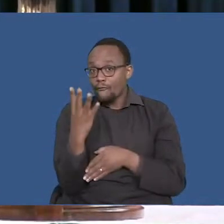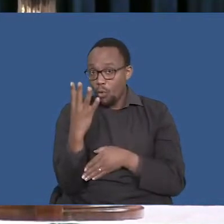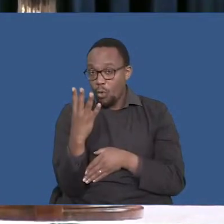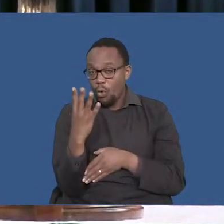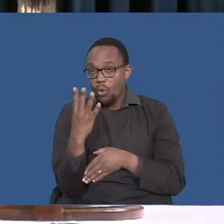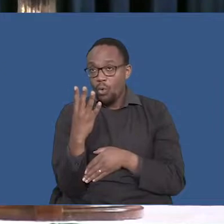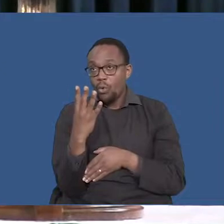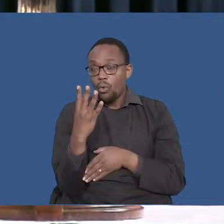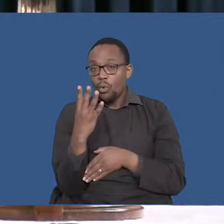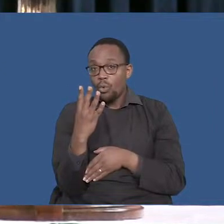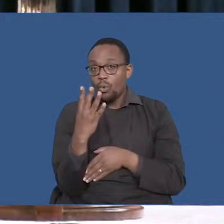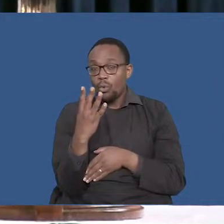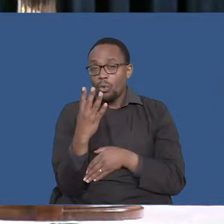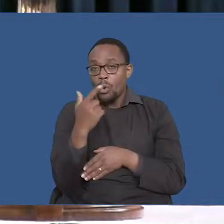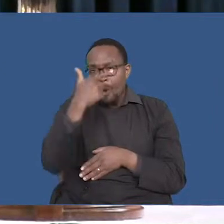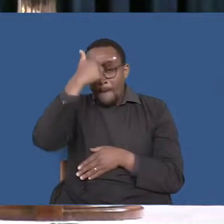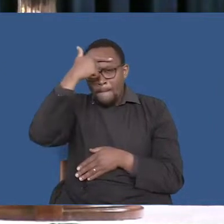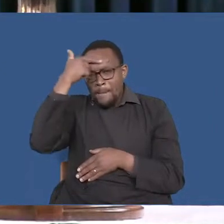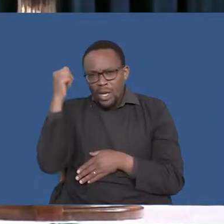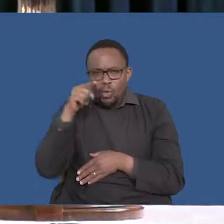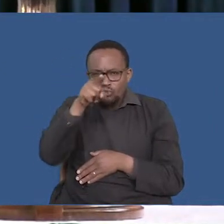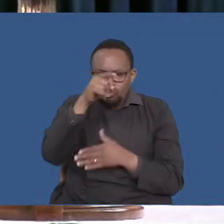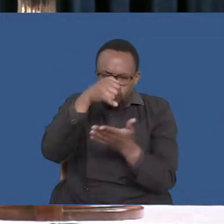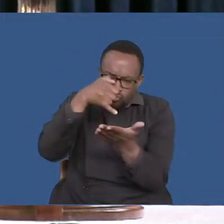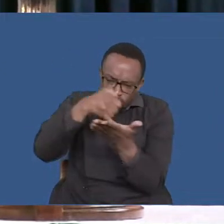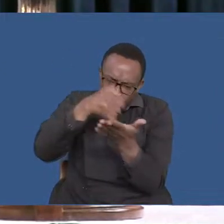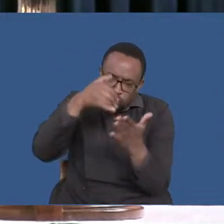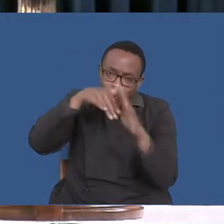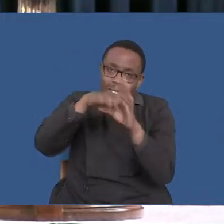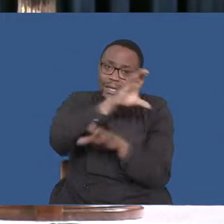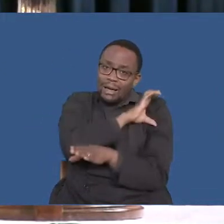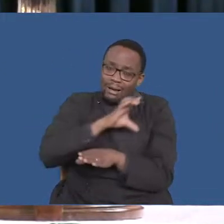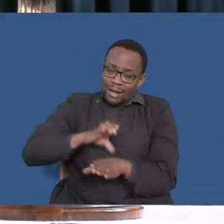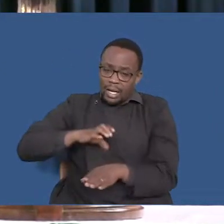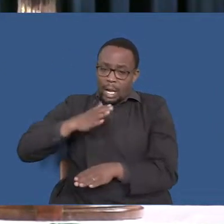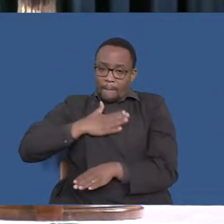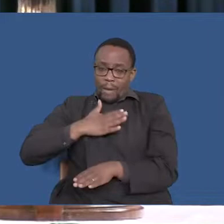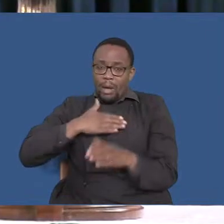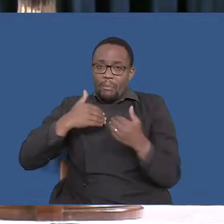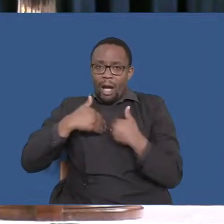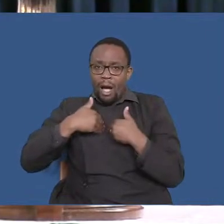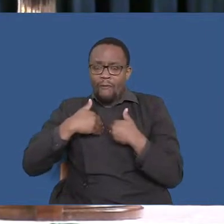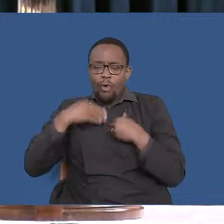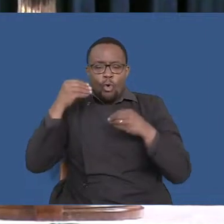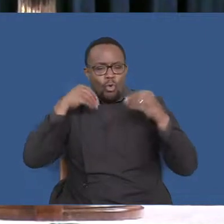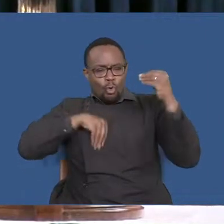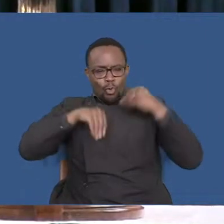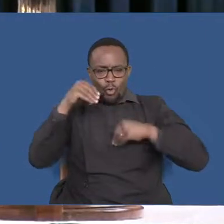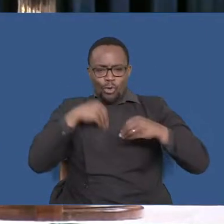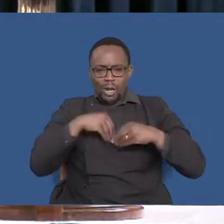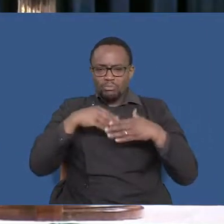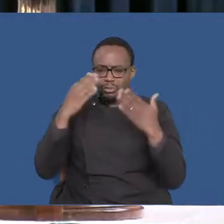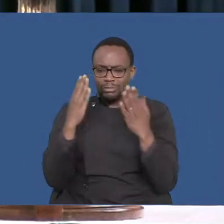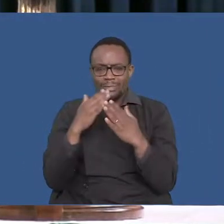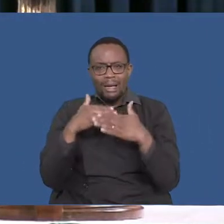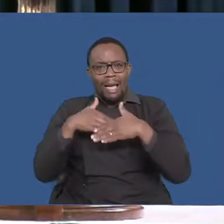because we have partaken the divine nature of Christ, we have actually escaped the corruption that is in the world